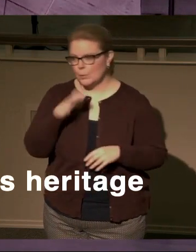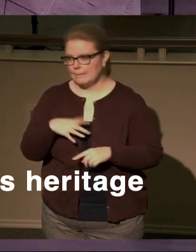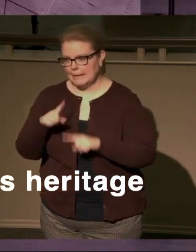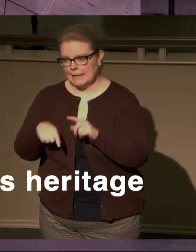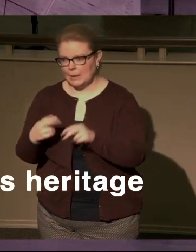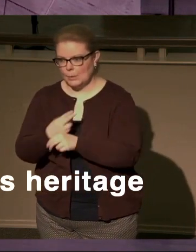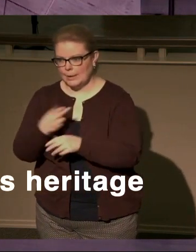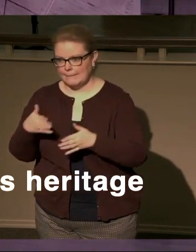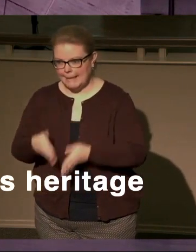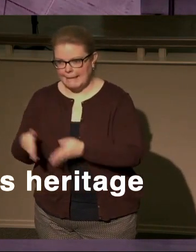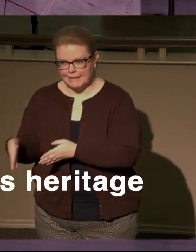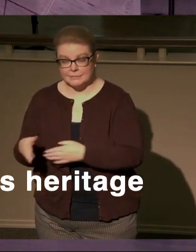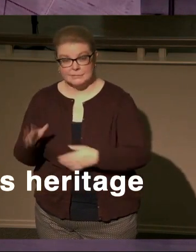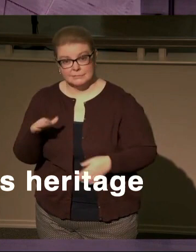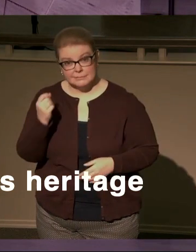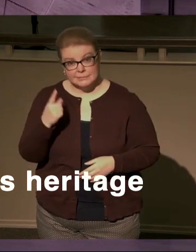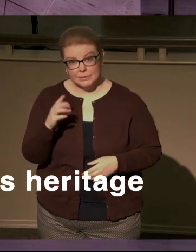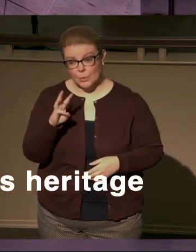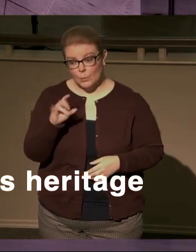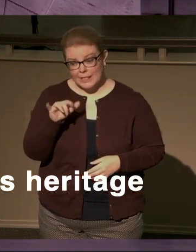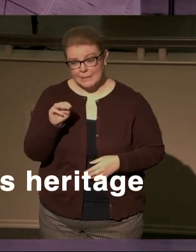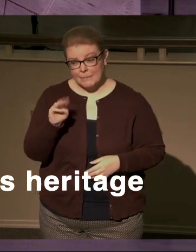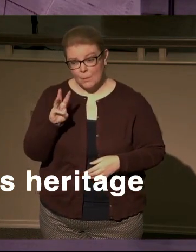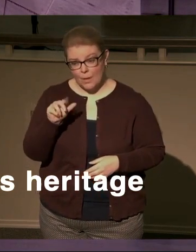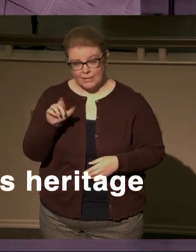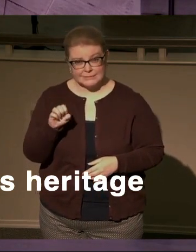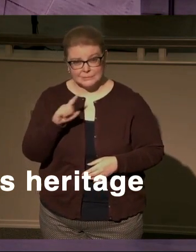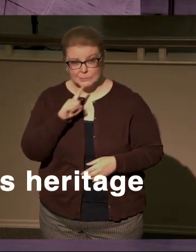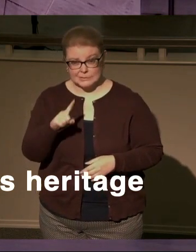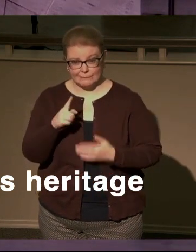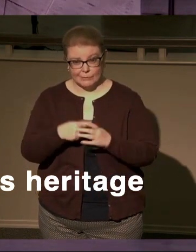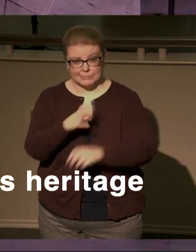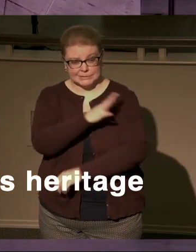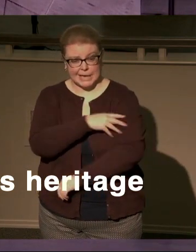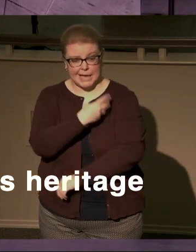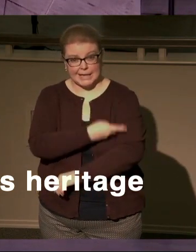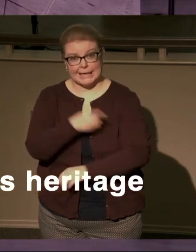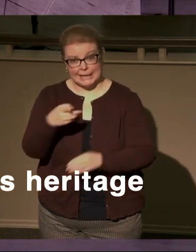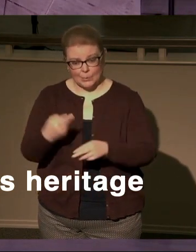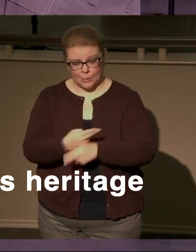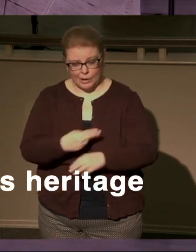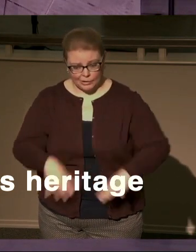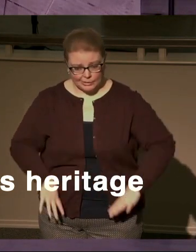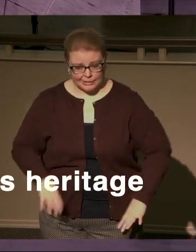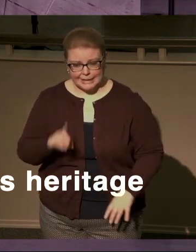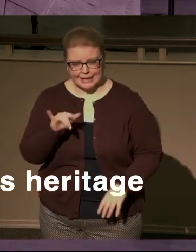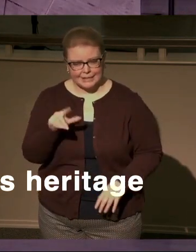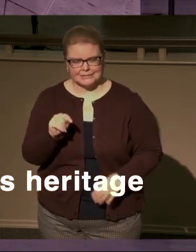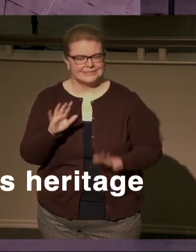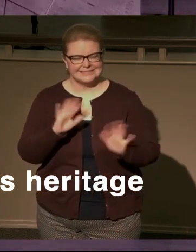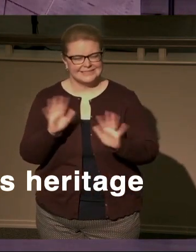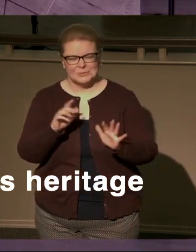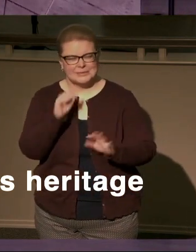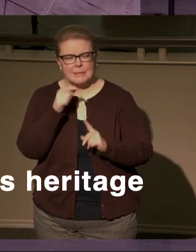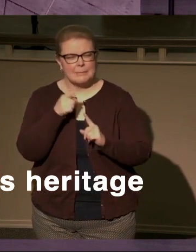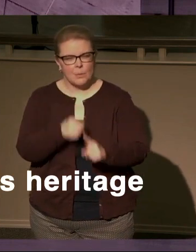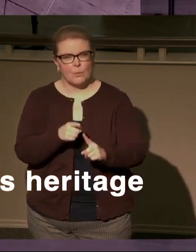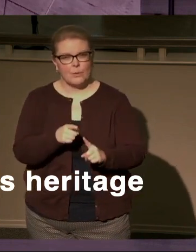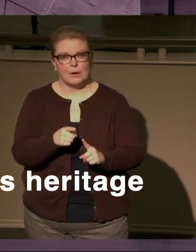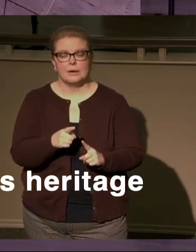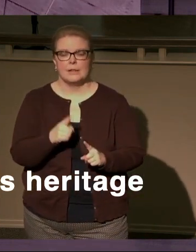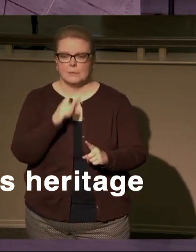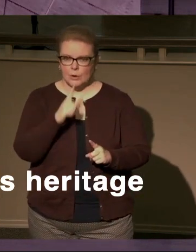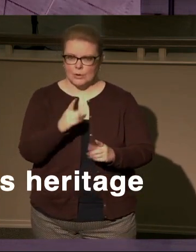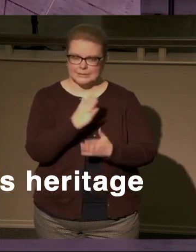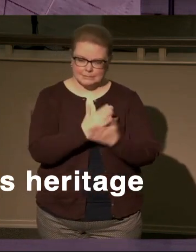was a Scotsman, and he wore a kilt. So whatever you say, it's got to be, there is certain masculine features